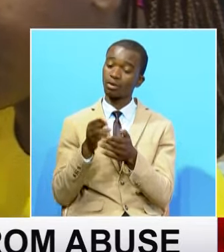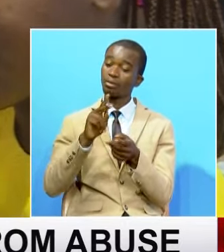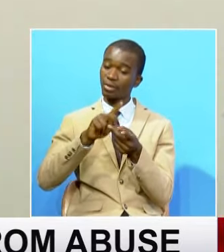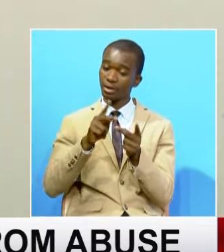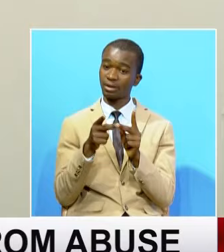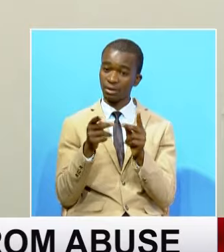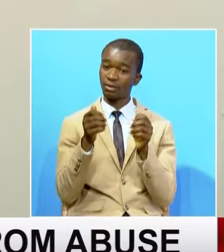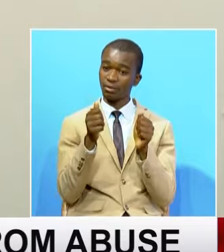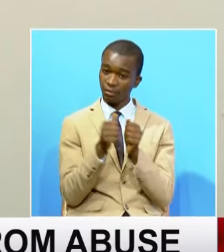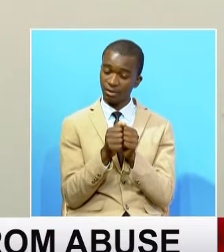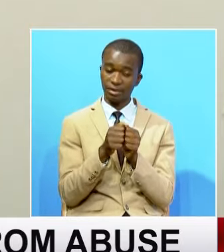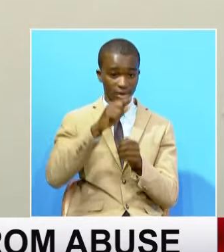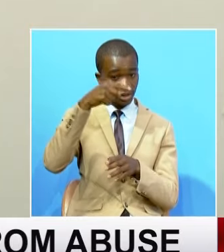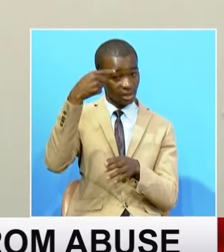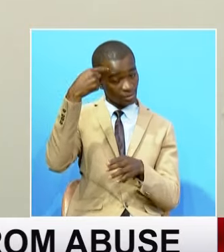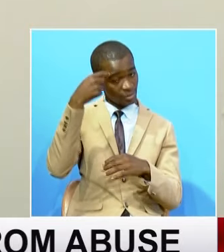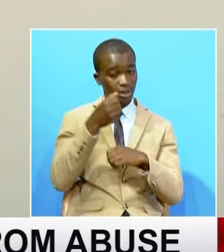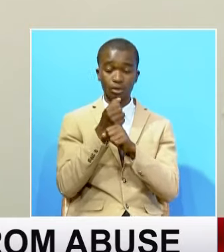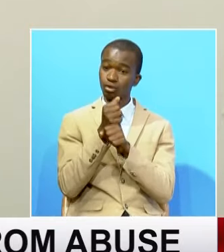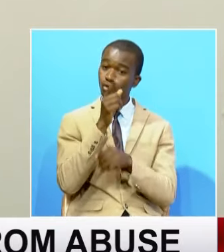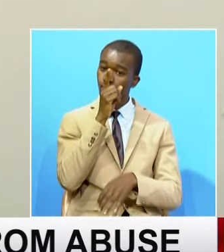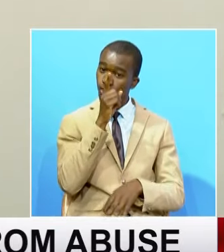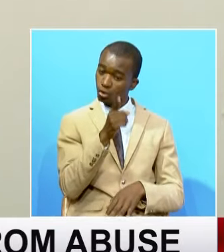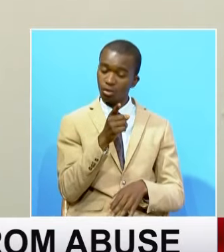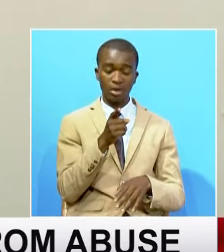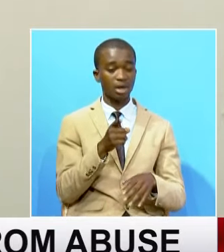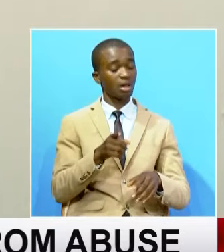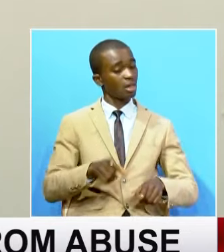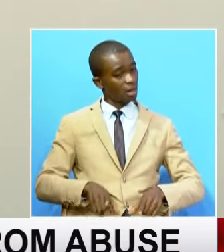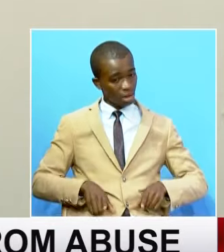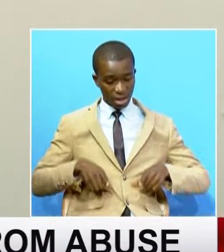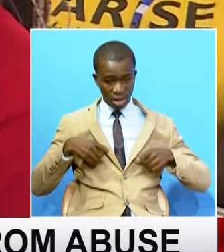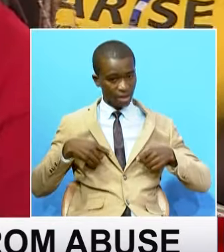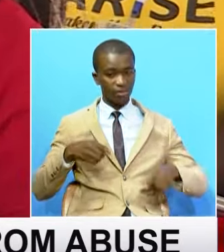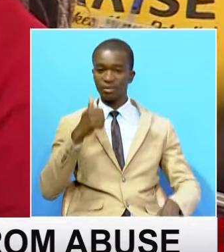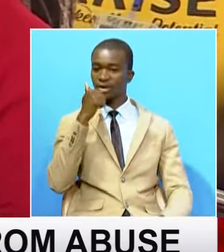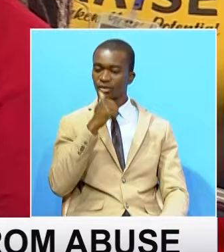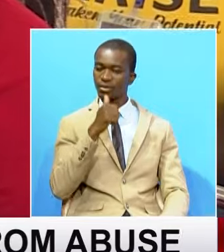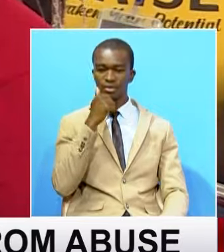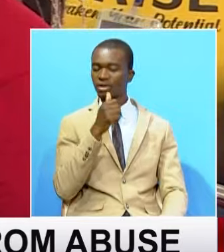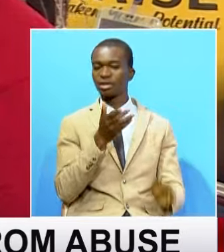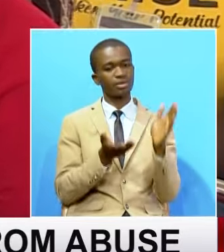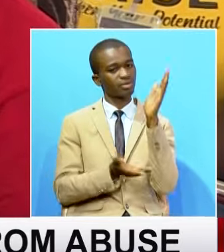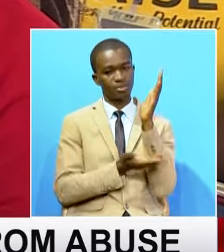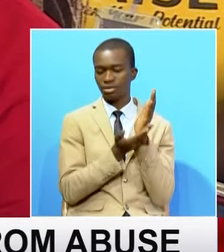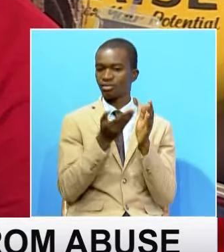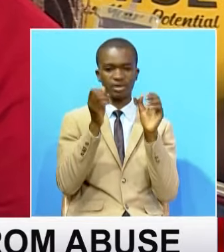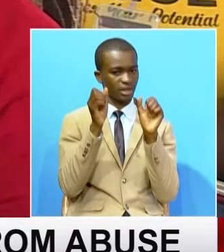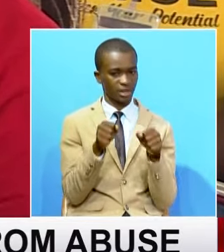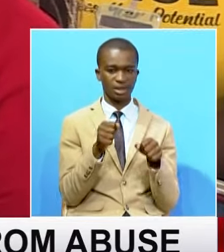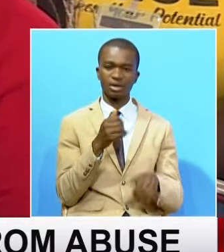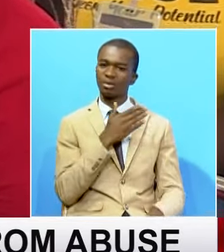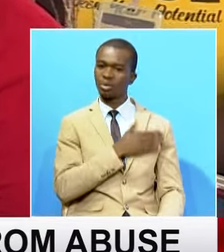ensuring that the voices of the girls are heard and nurtured. May this continue for